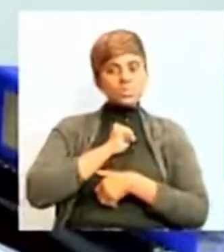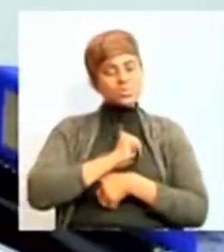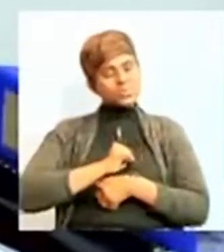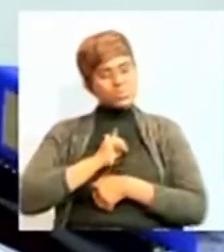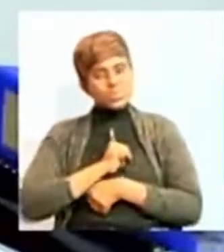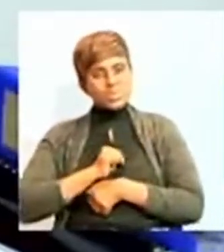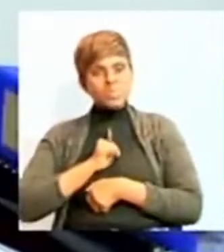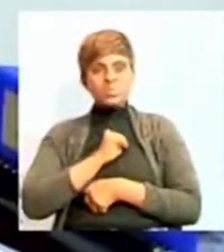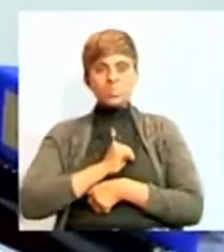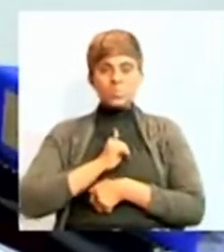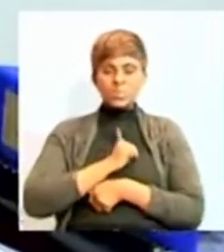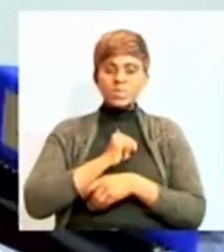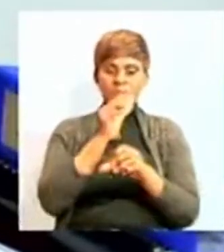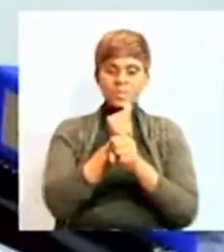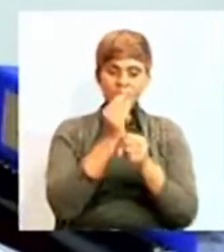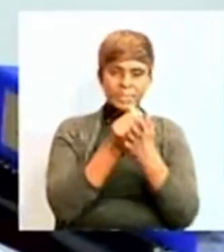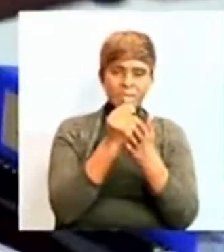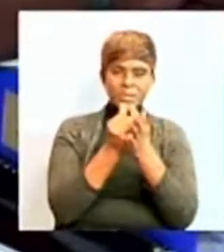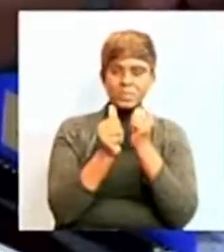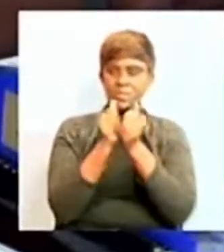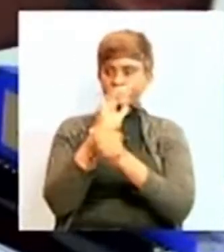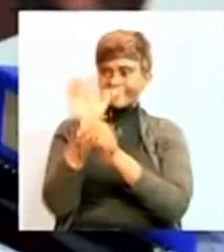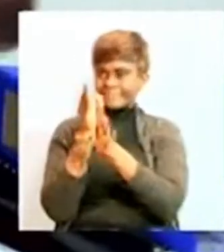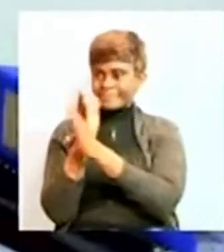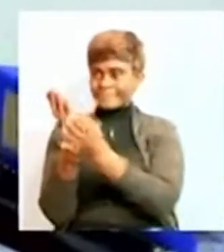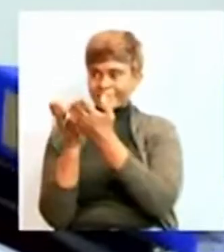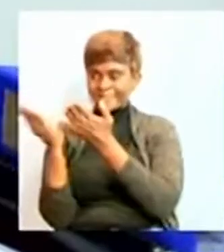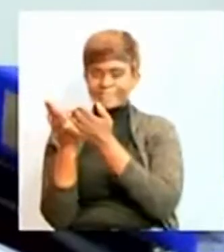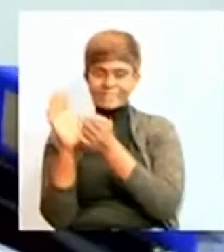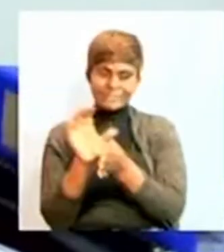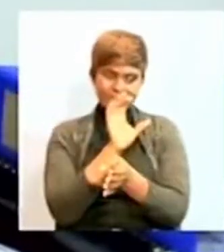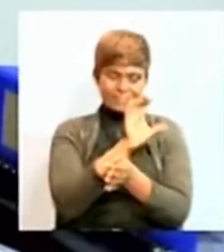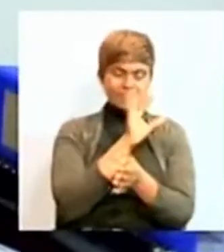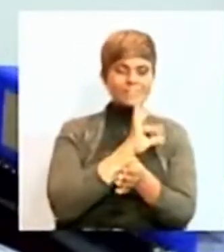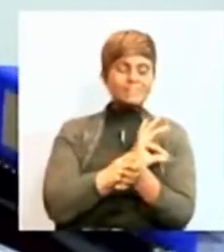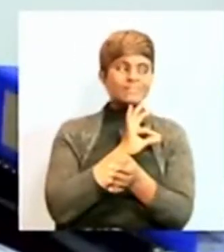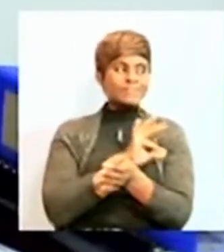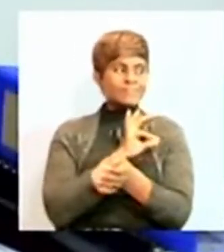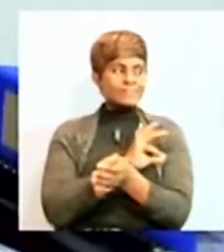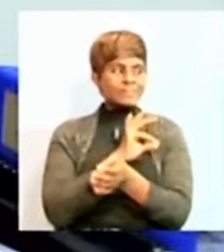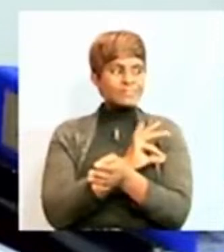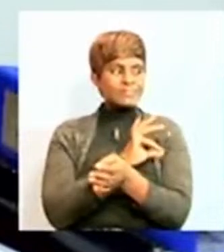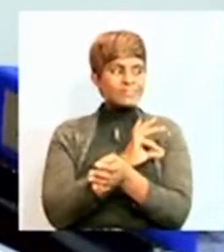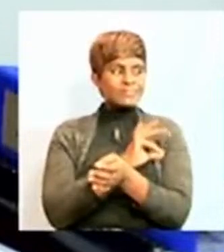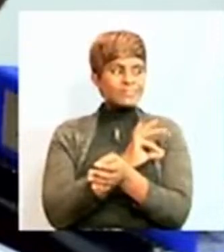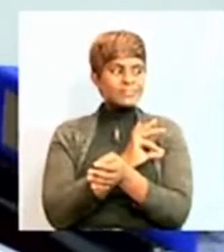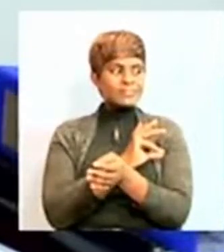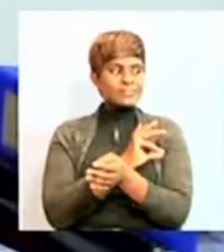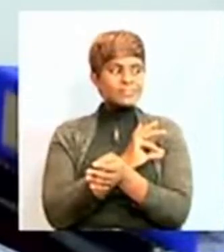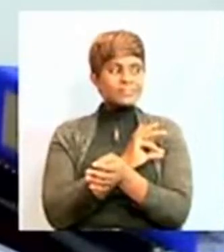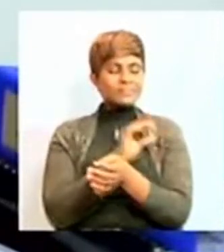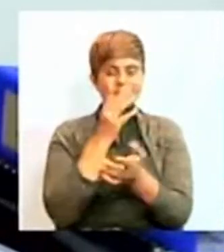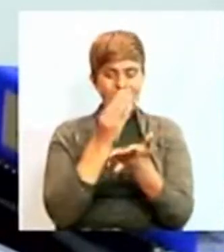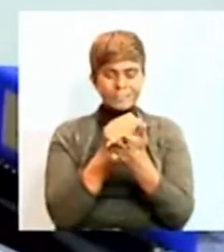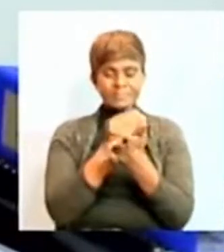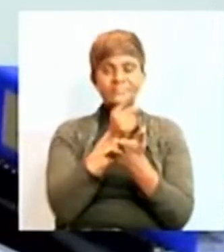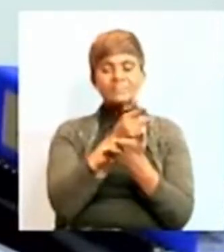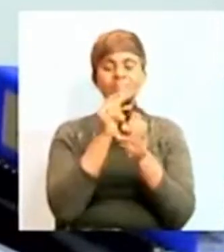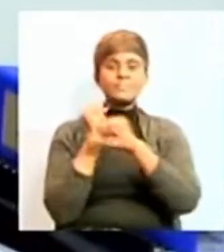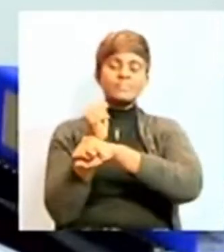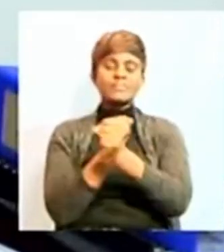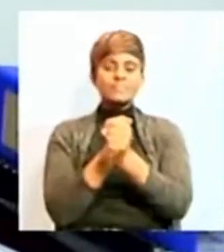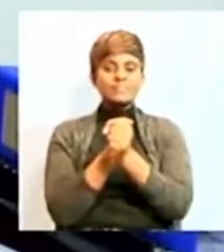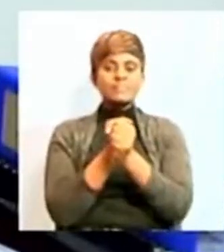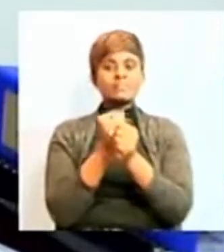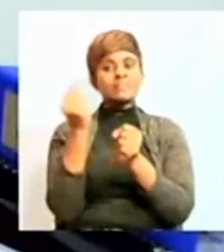somebody getting money which is meant for service provision, they take it to salaries. Yet the money is protected.